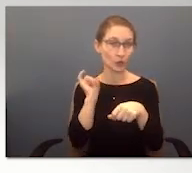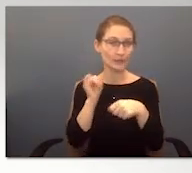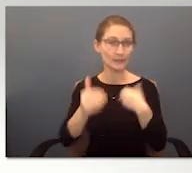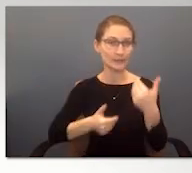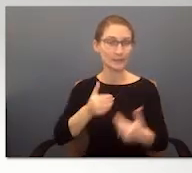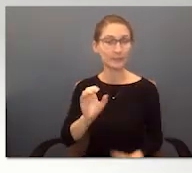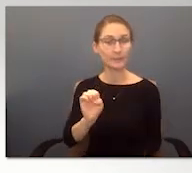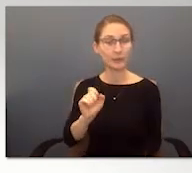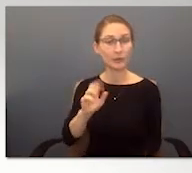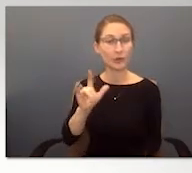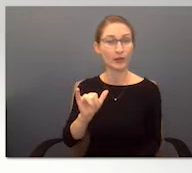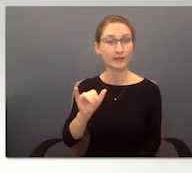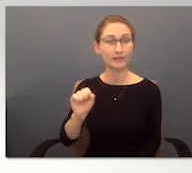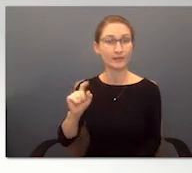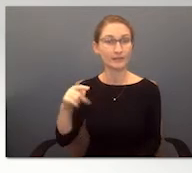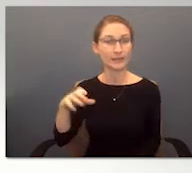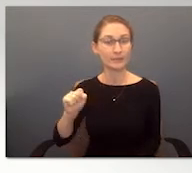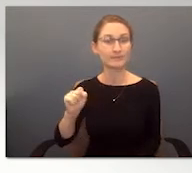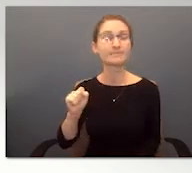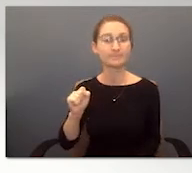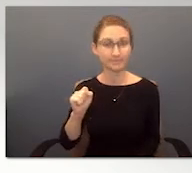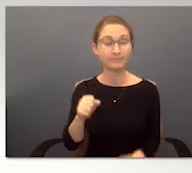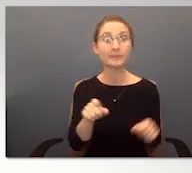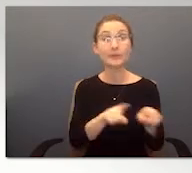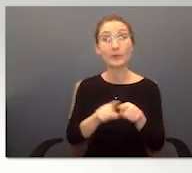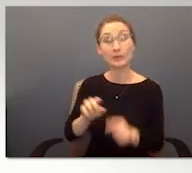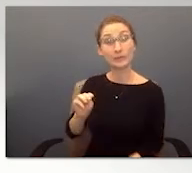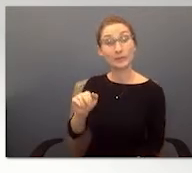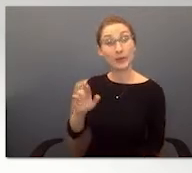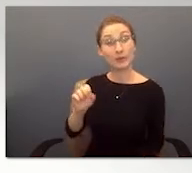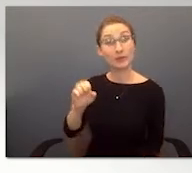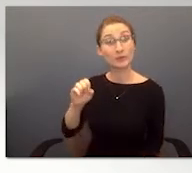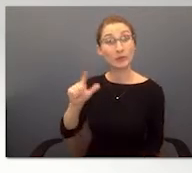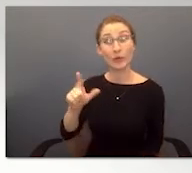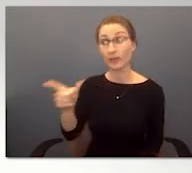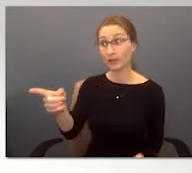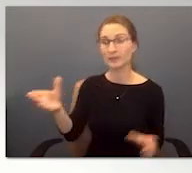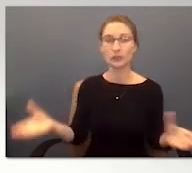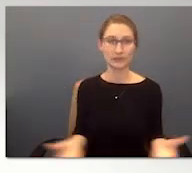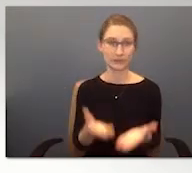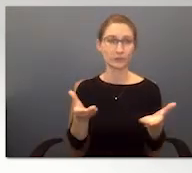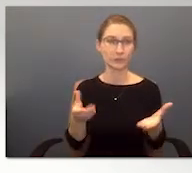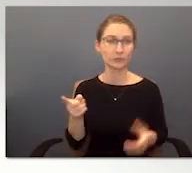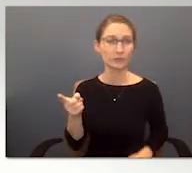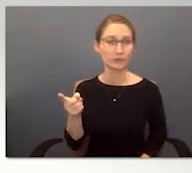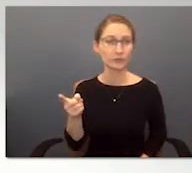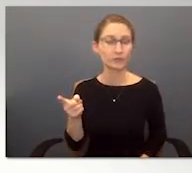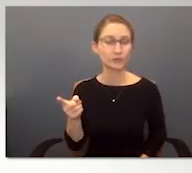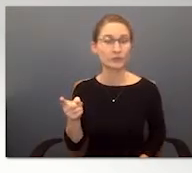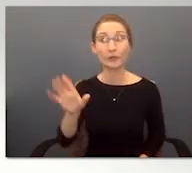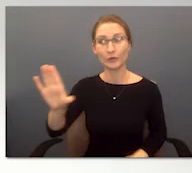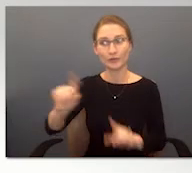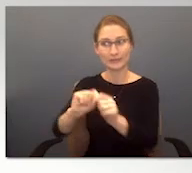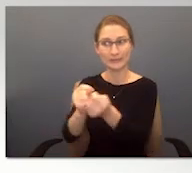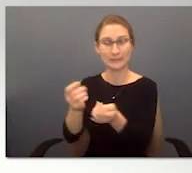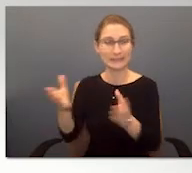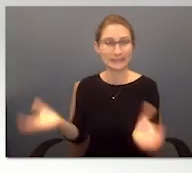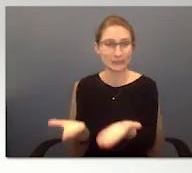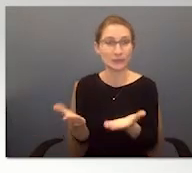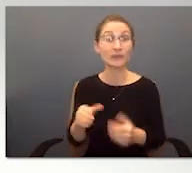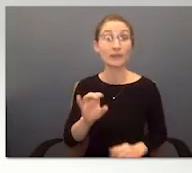of time for questions and answers. And we do have Marisol and her team of FRS is here. And if we don't